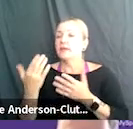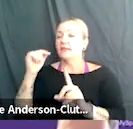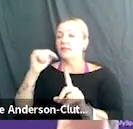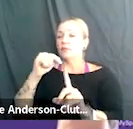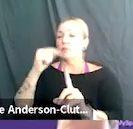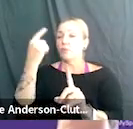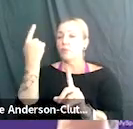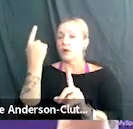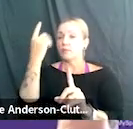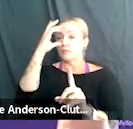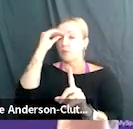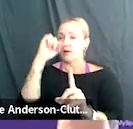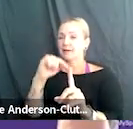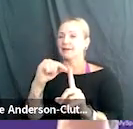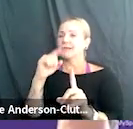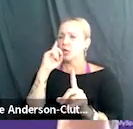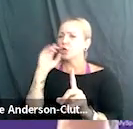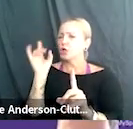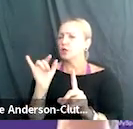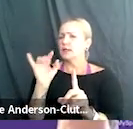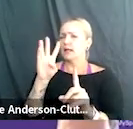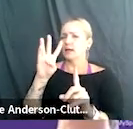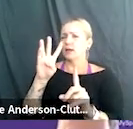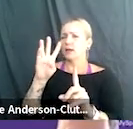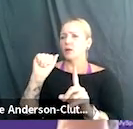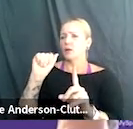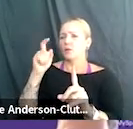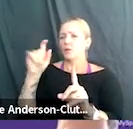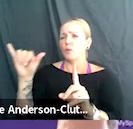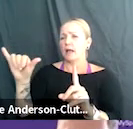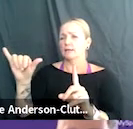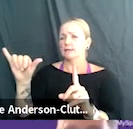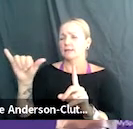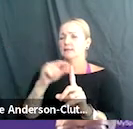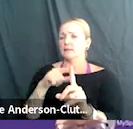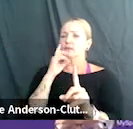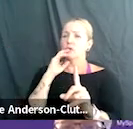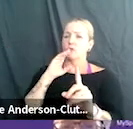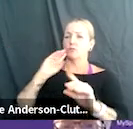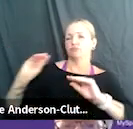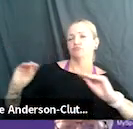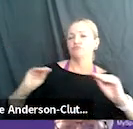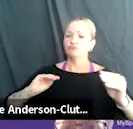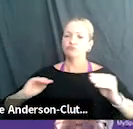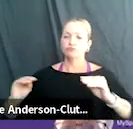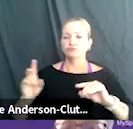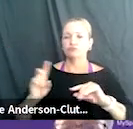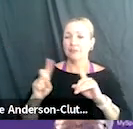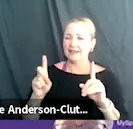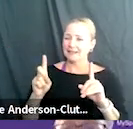sort of mentioning the possibility of catatonia, but it sounds as though he's not completely sure about that.